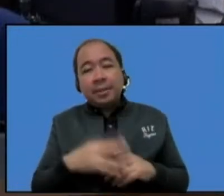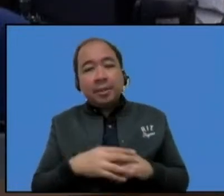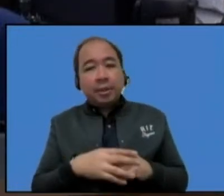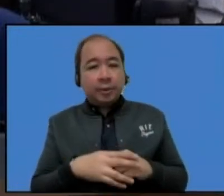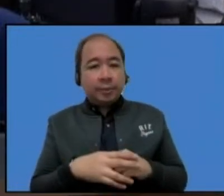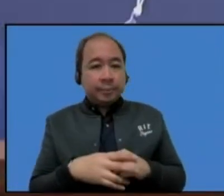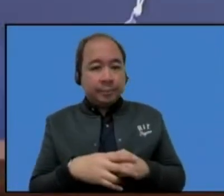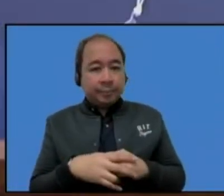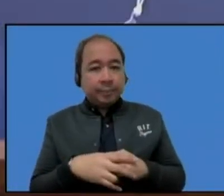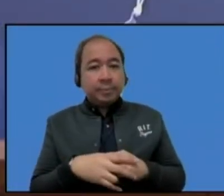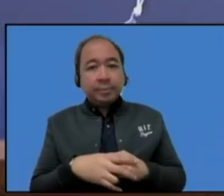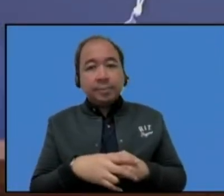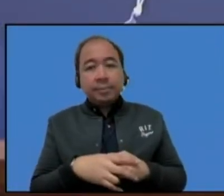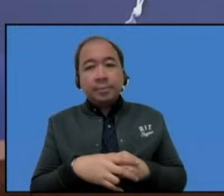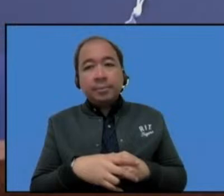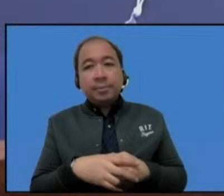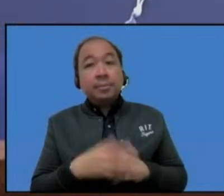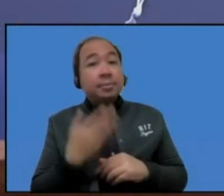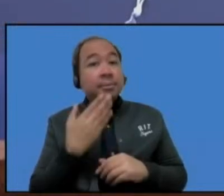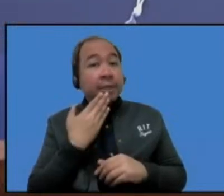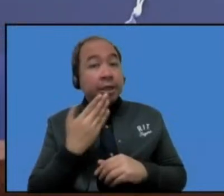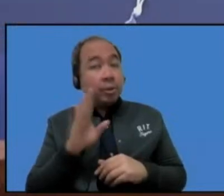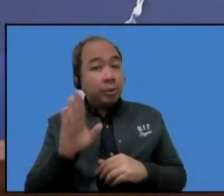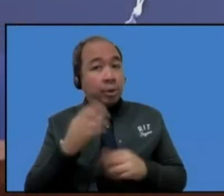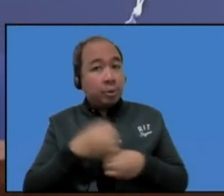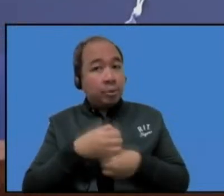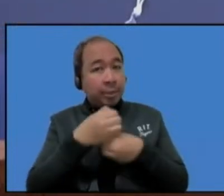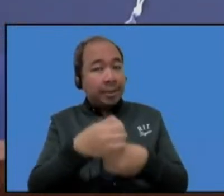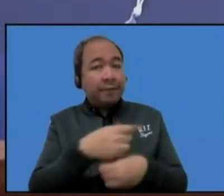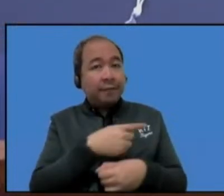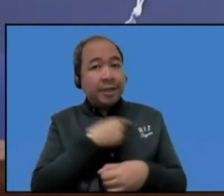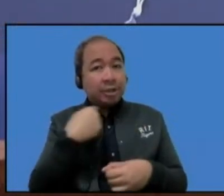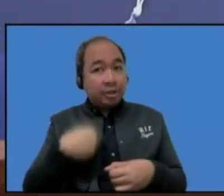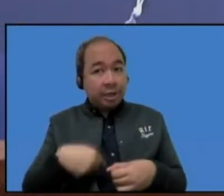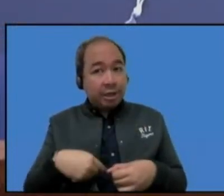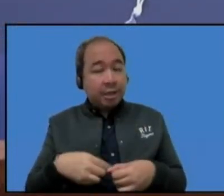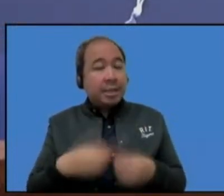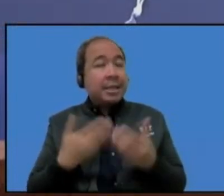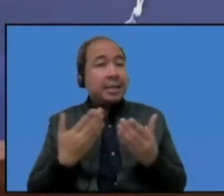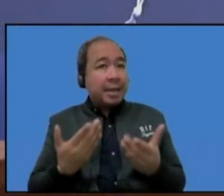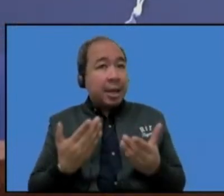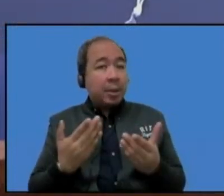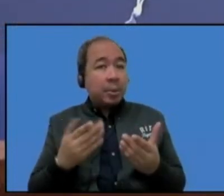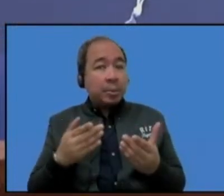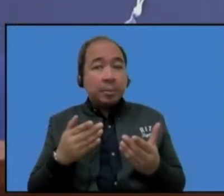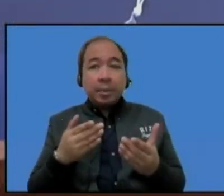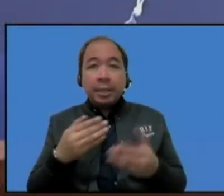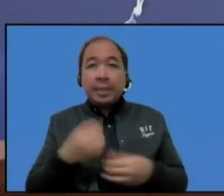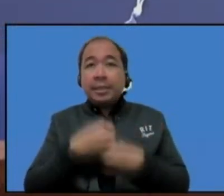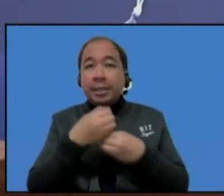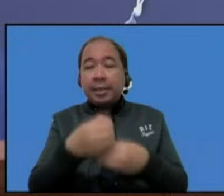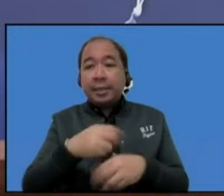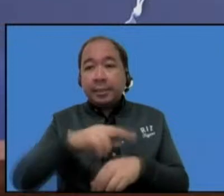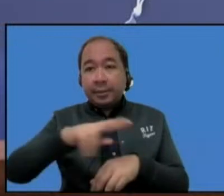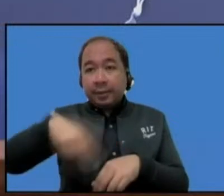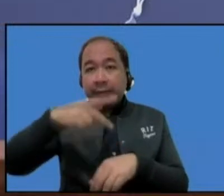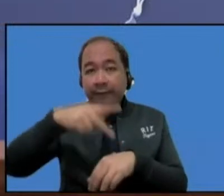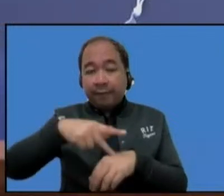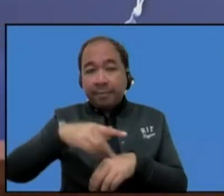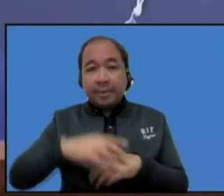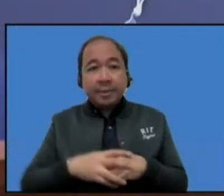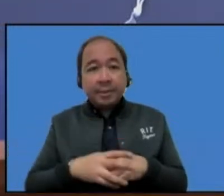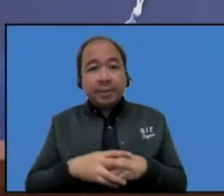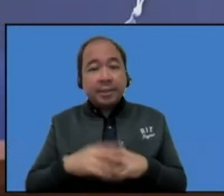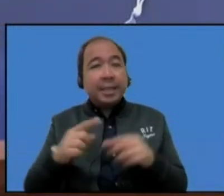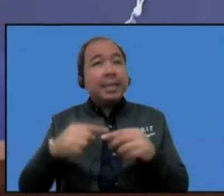Thank you, distinguished delegate from China. And now is the delegates from Philippines and followed